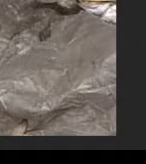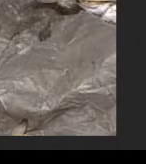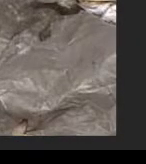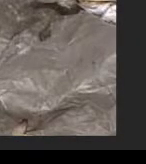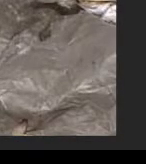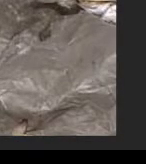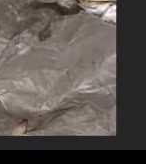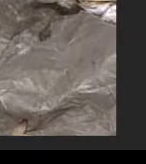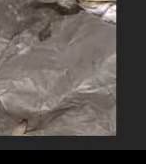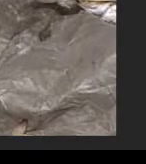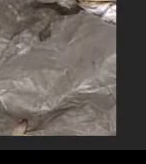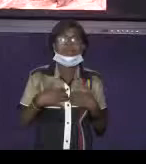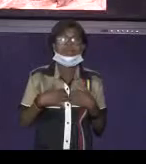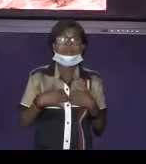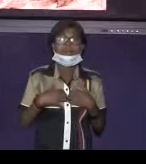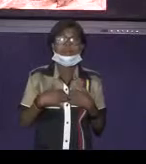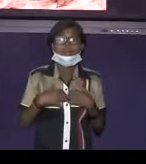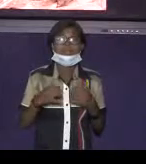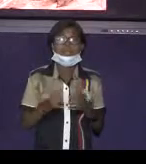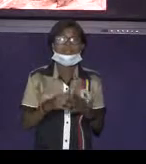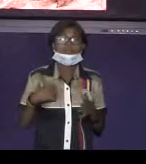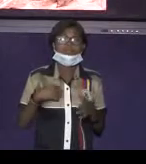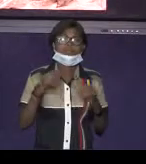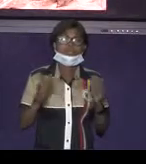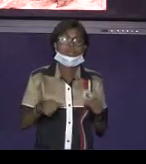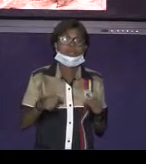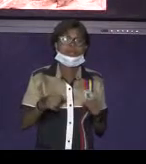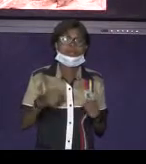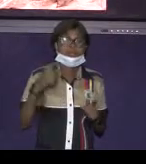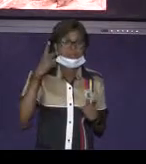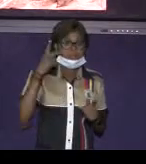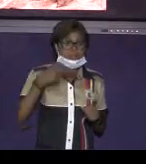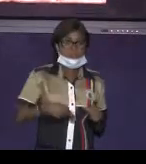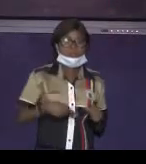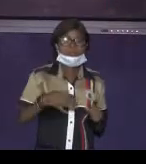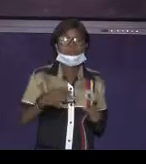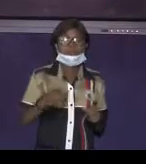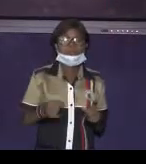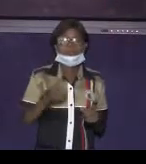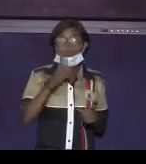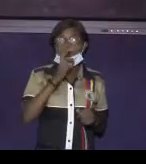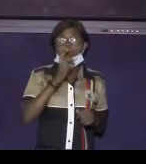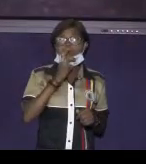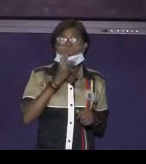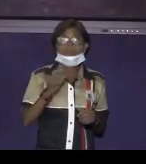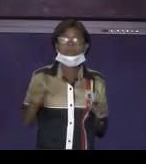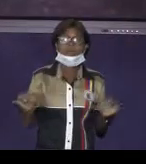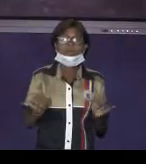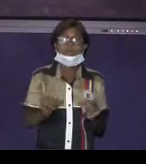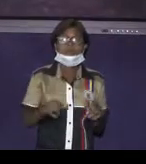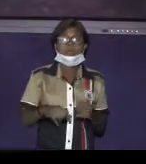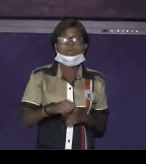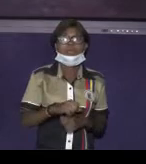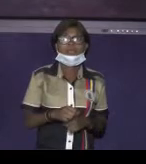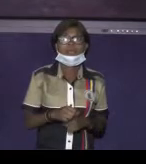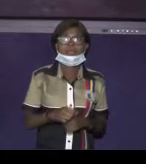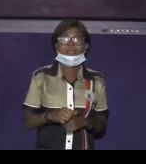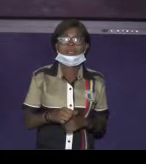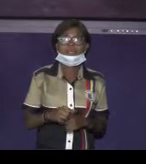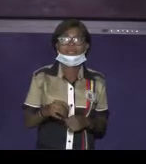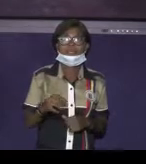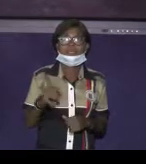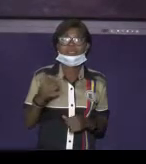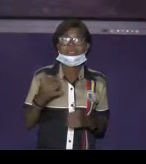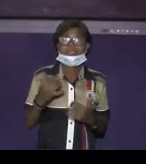with animals that we can find in water. And typical example is fish. And the common